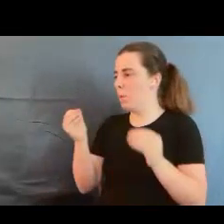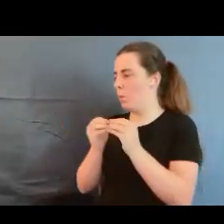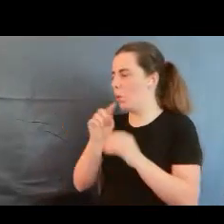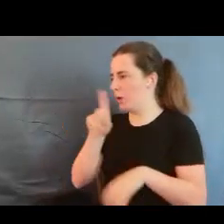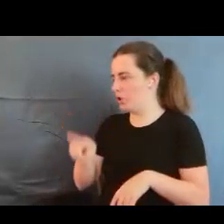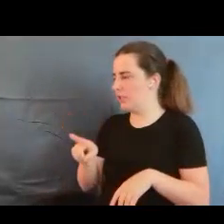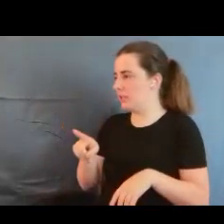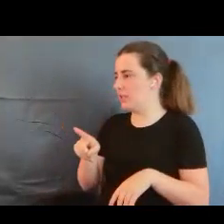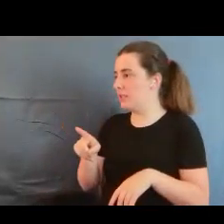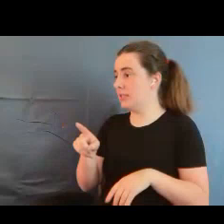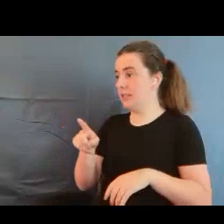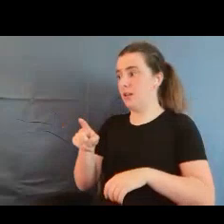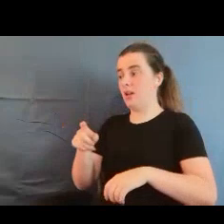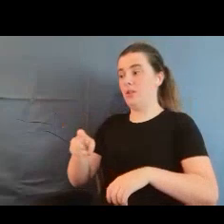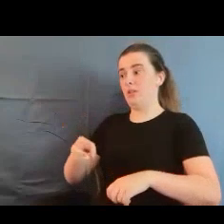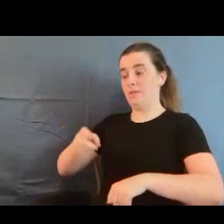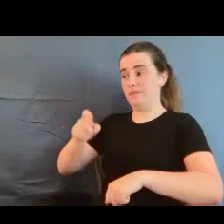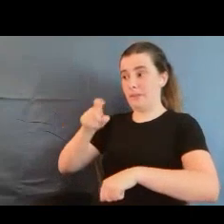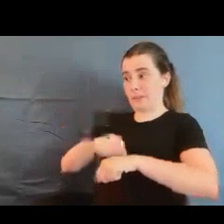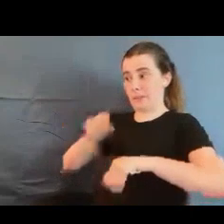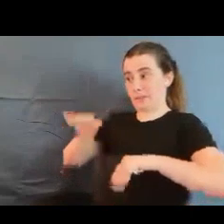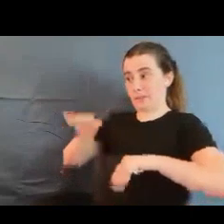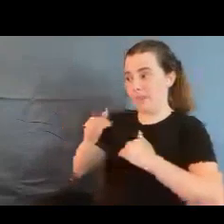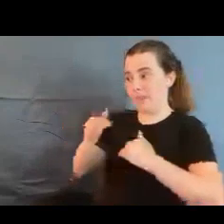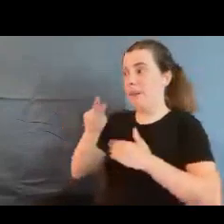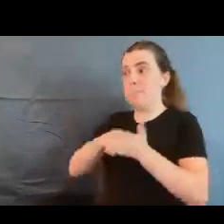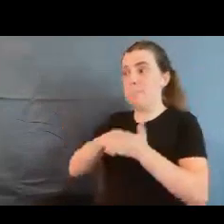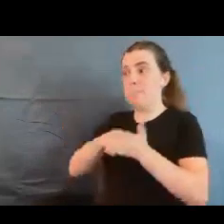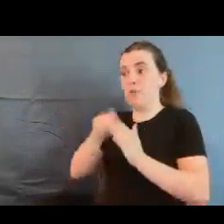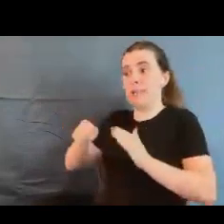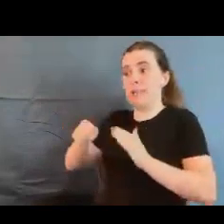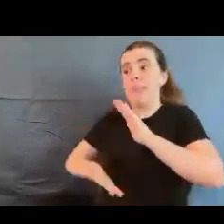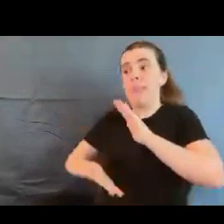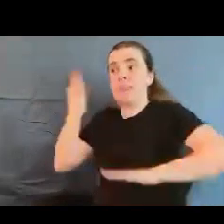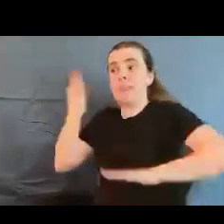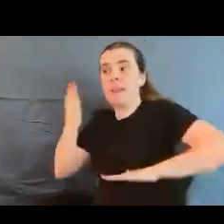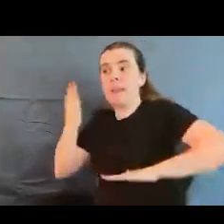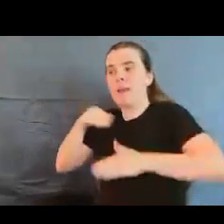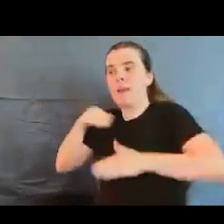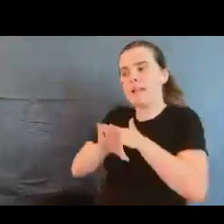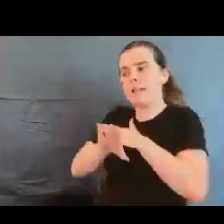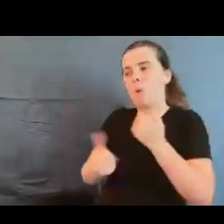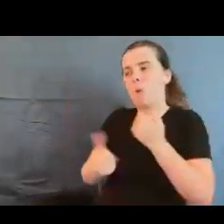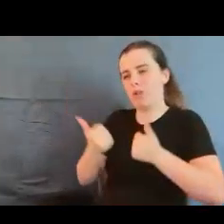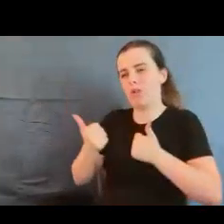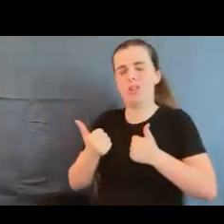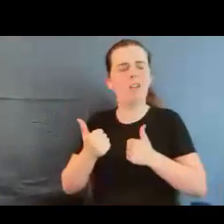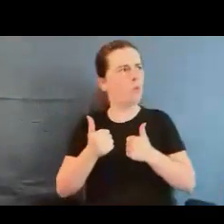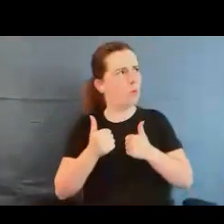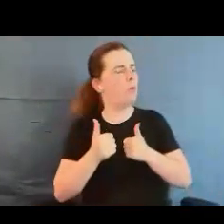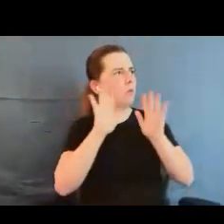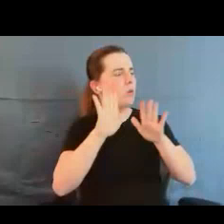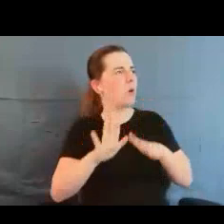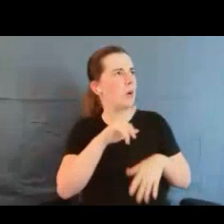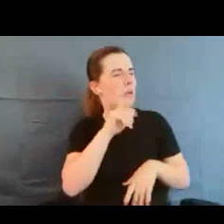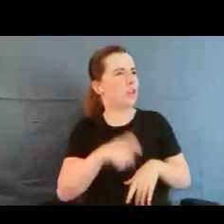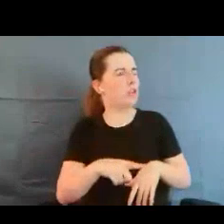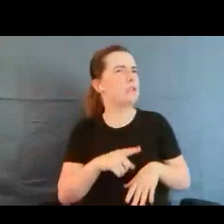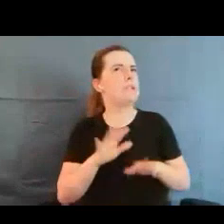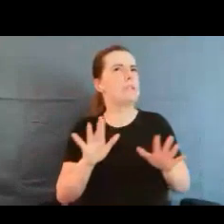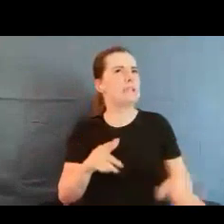Cutoff times, do they mean when you need to leave or enter the aid Ooh. station? That's a great question. I'm